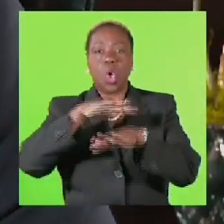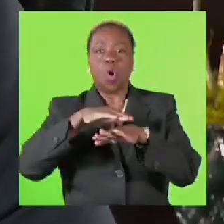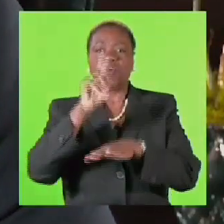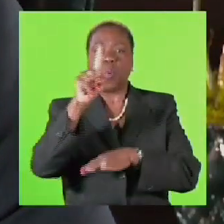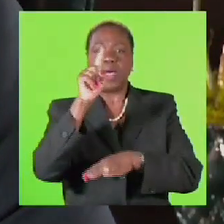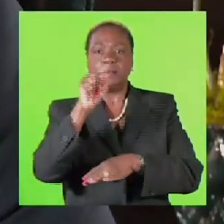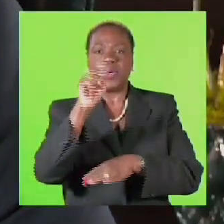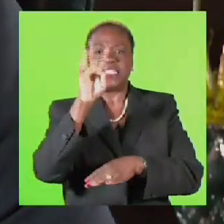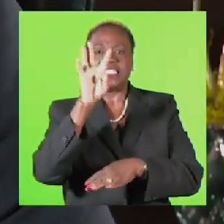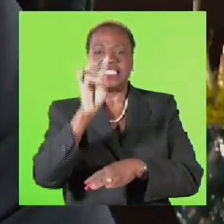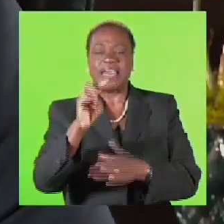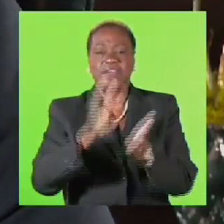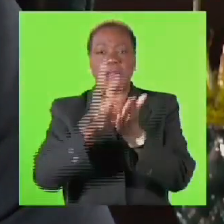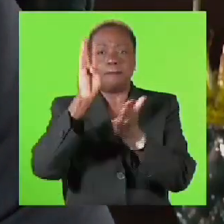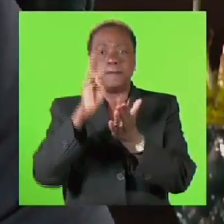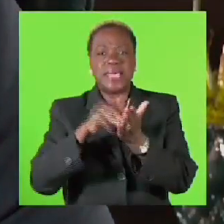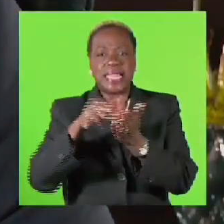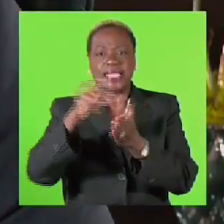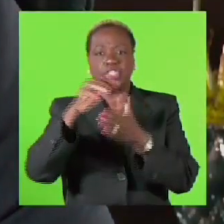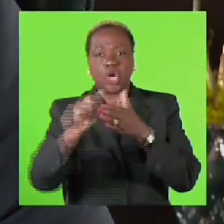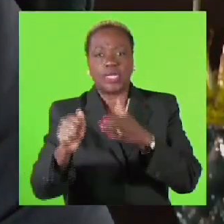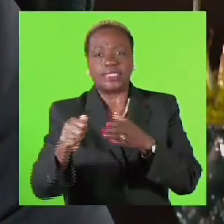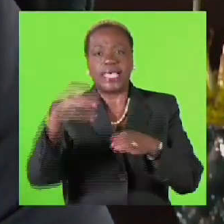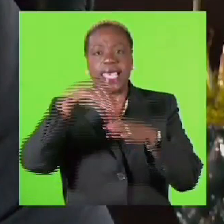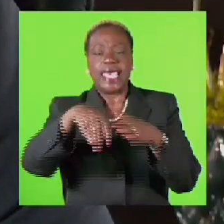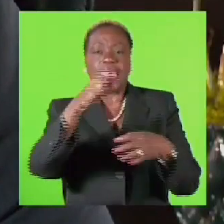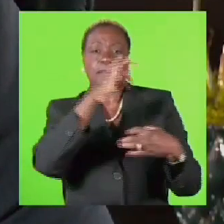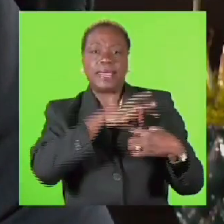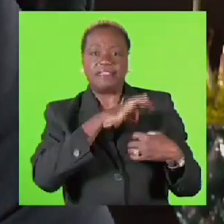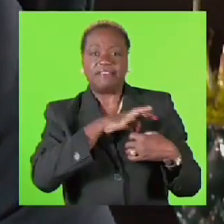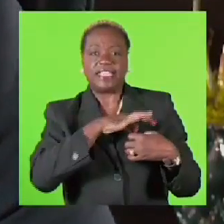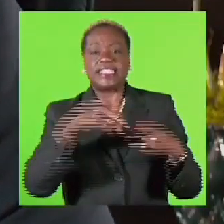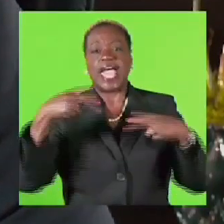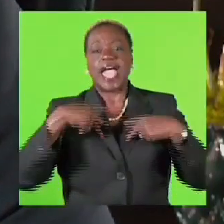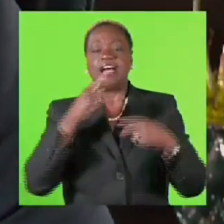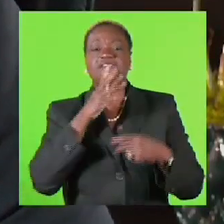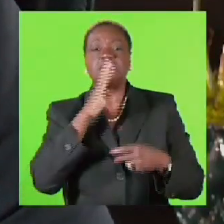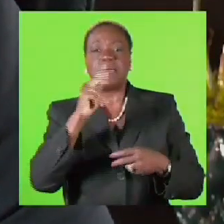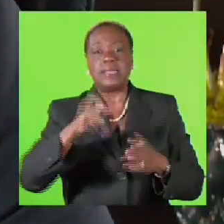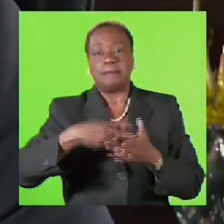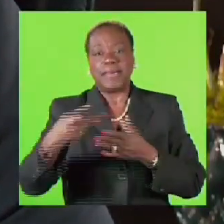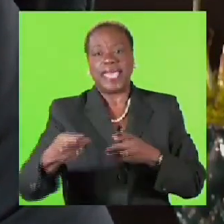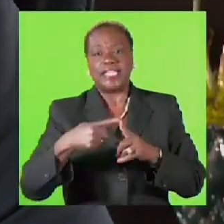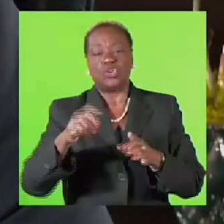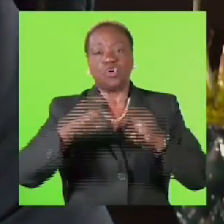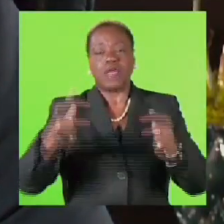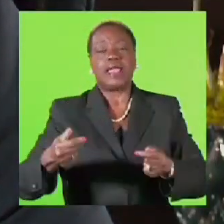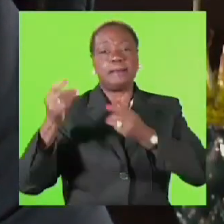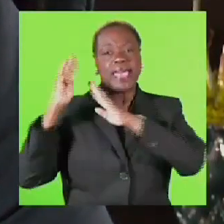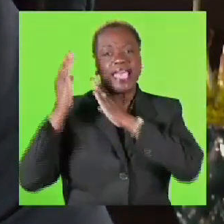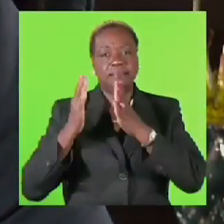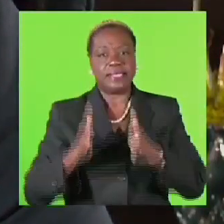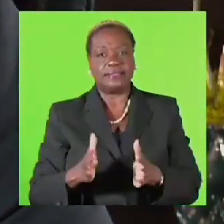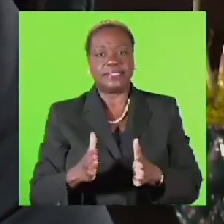Over $1.7 million in these benefits has been paid to Grand